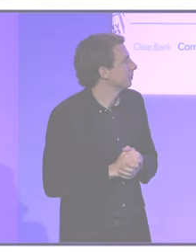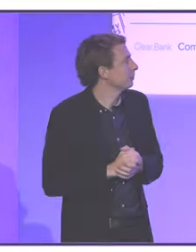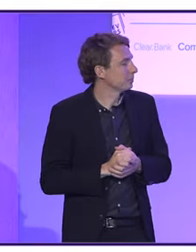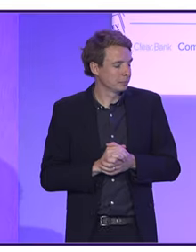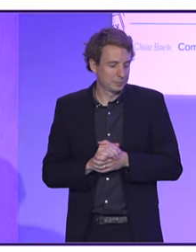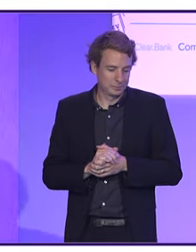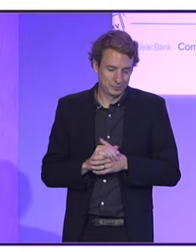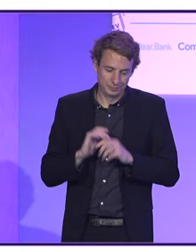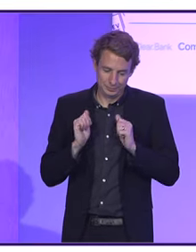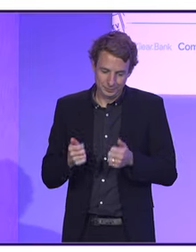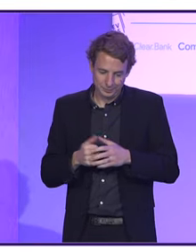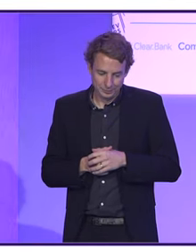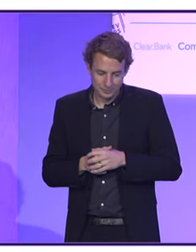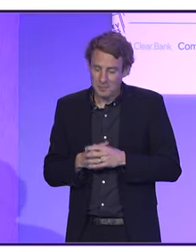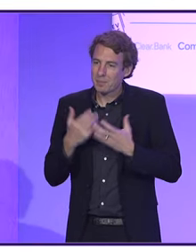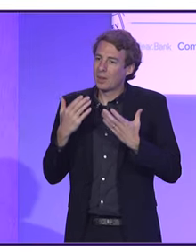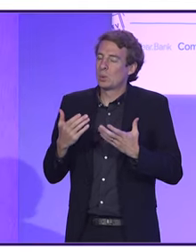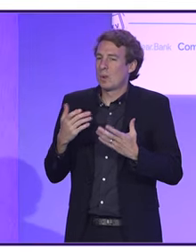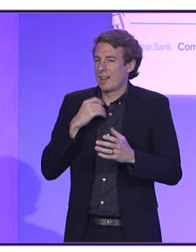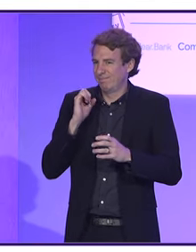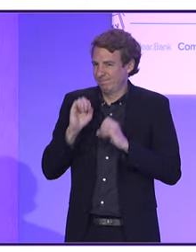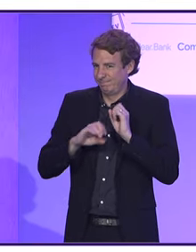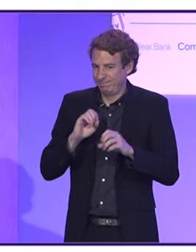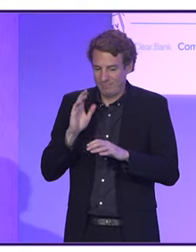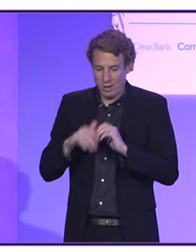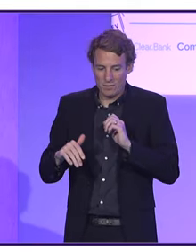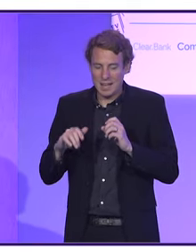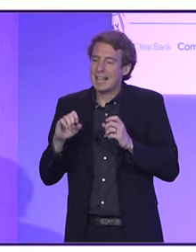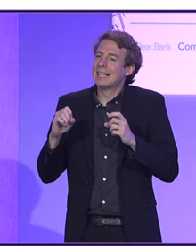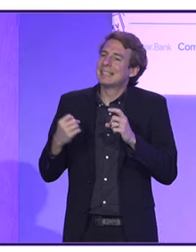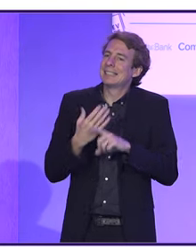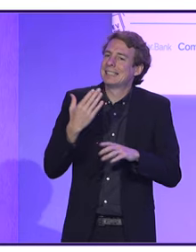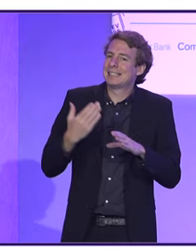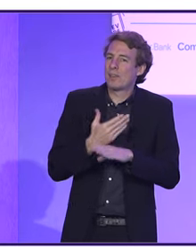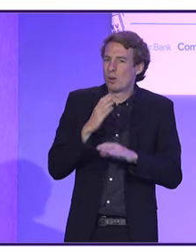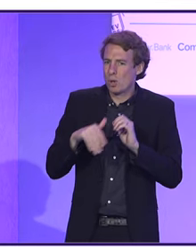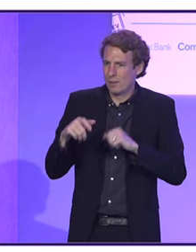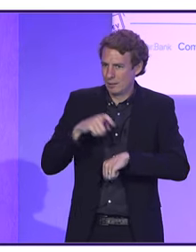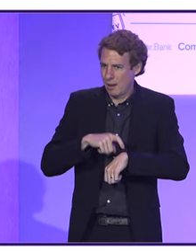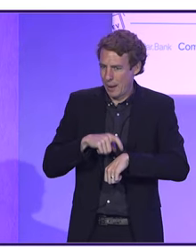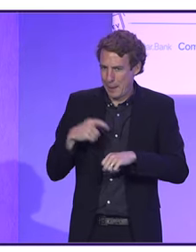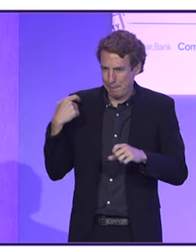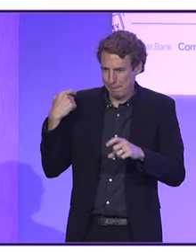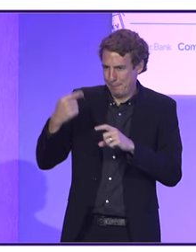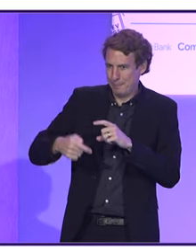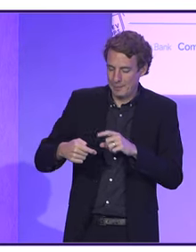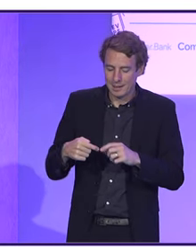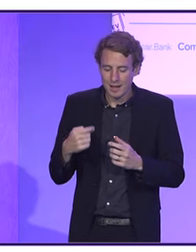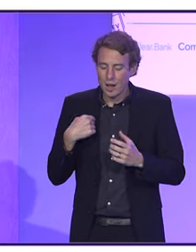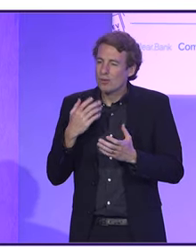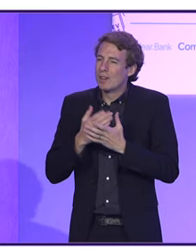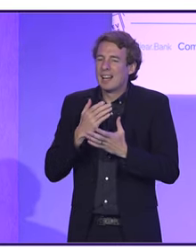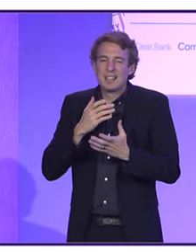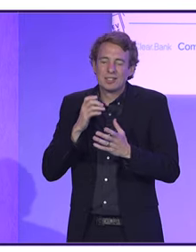Okay, so what I'm going to talk to you about today is DevOps over time, which is kind of a ramble about the last some years I